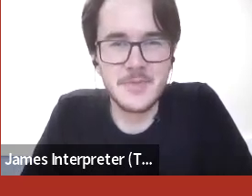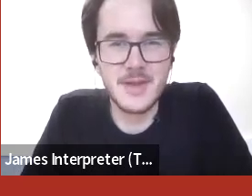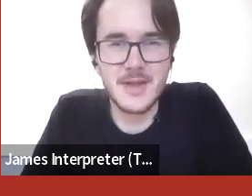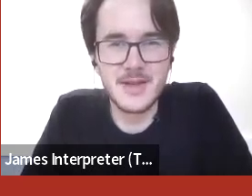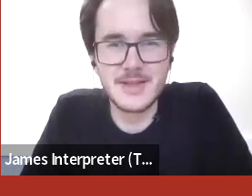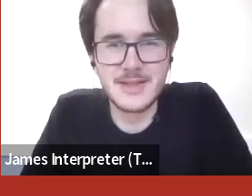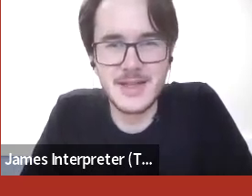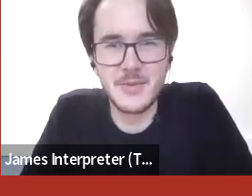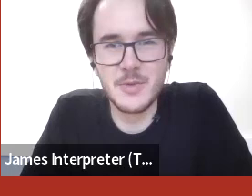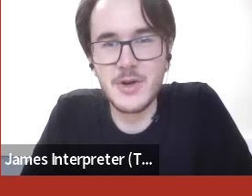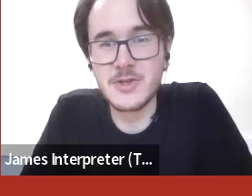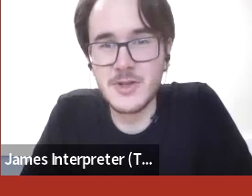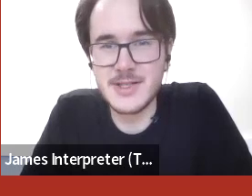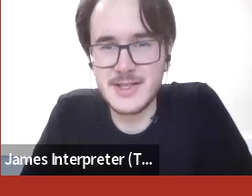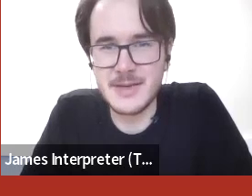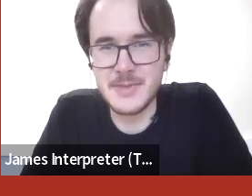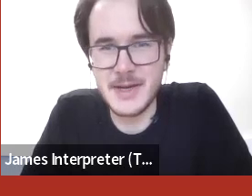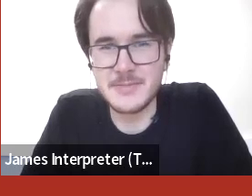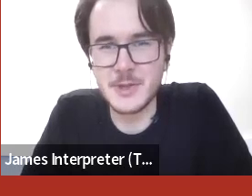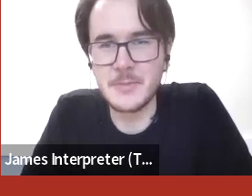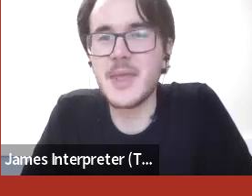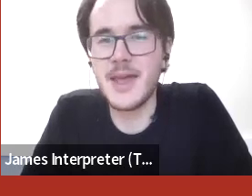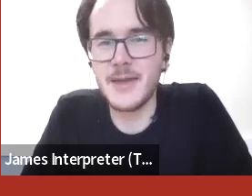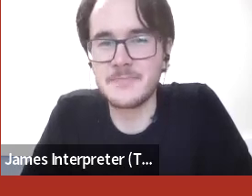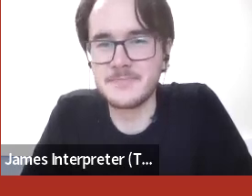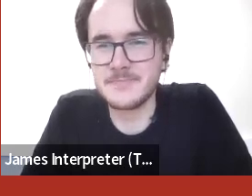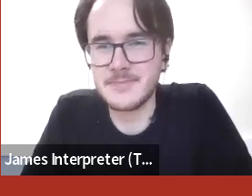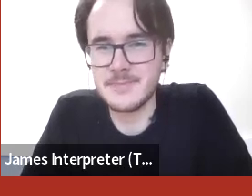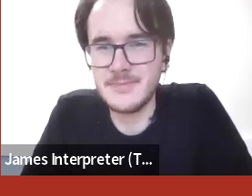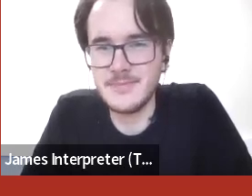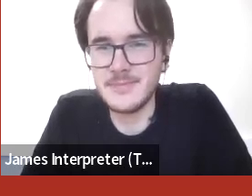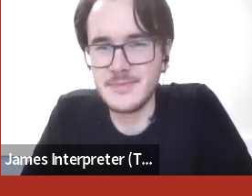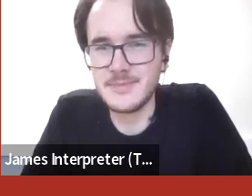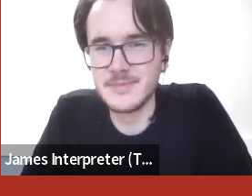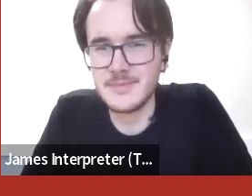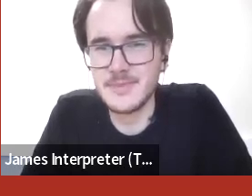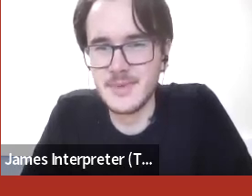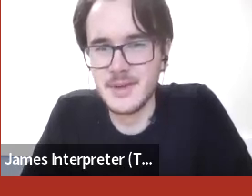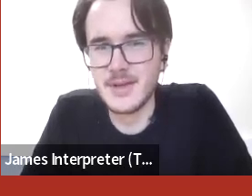So we're all got to do this at the same time. So A.